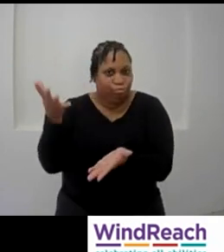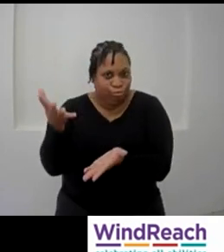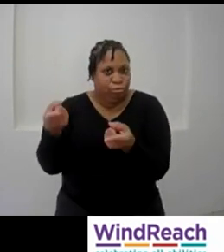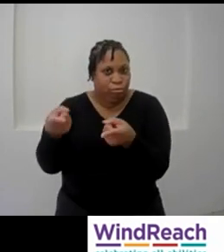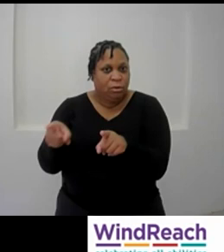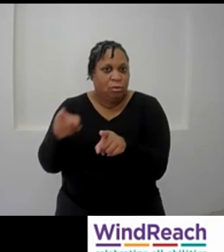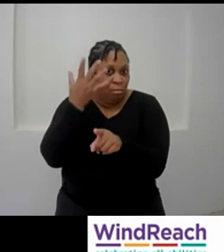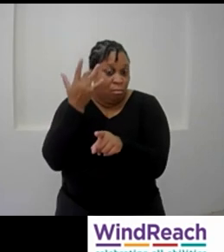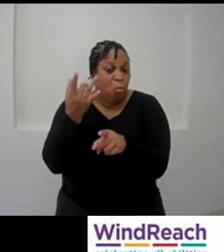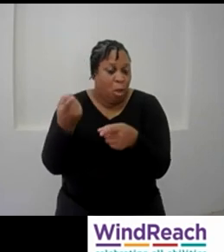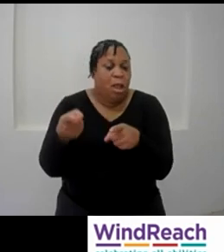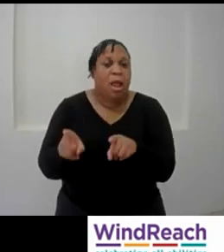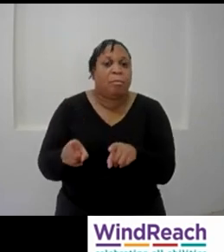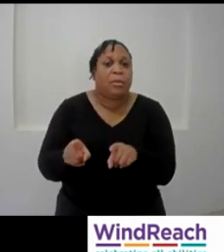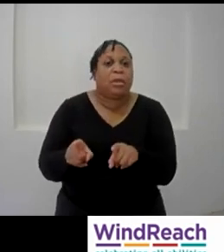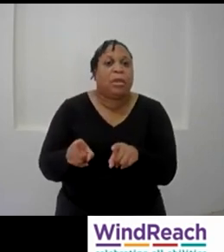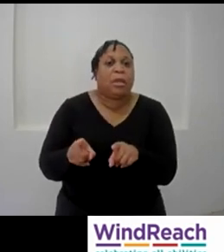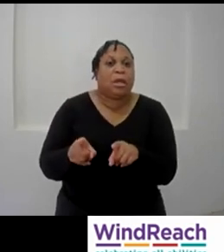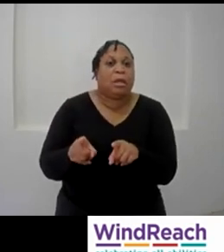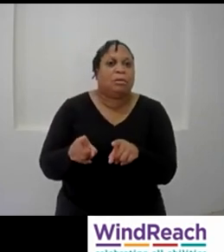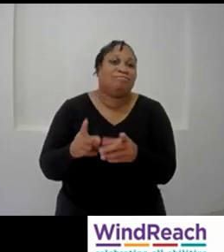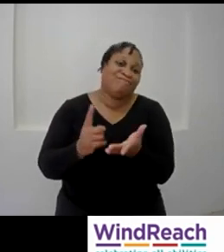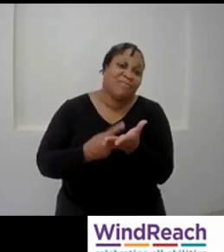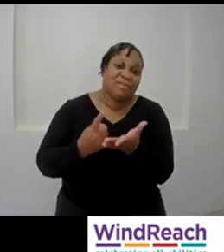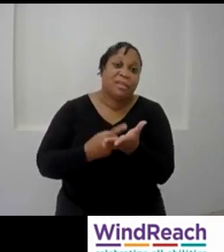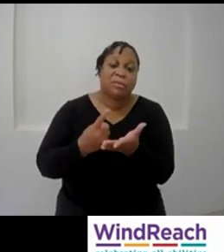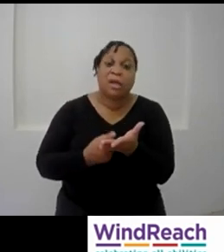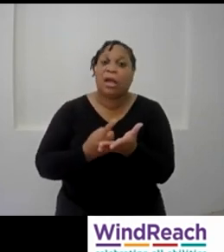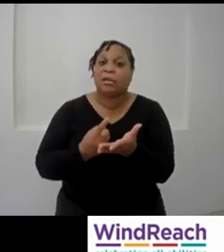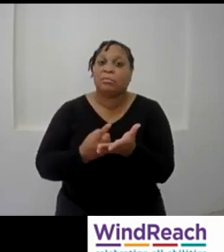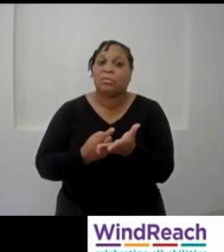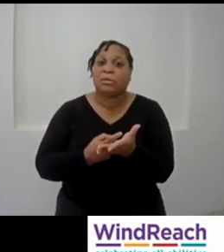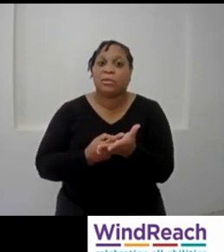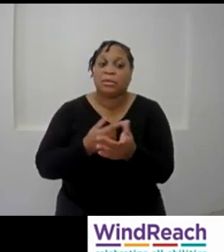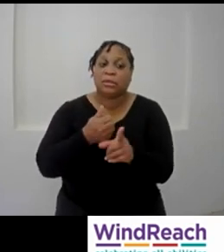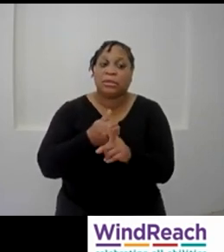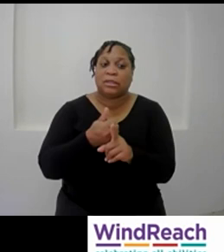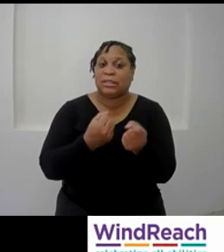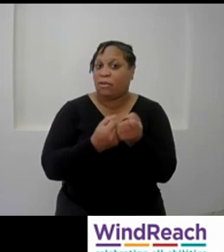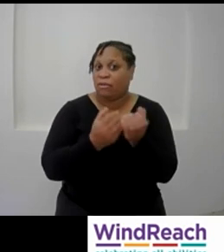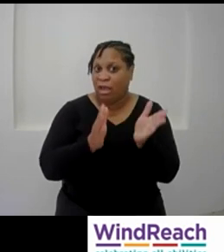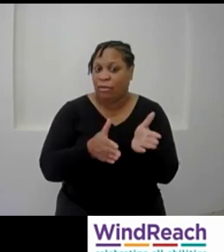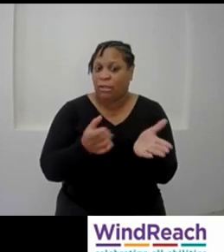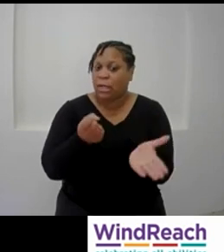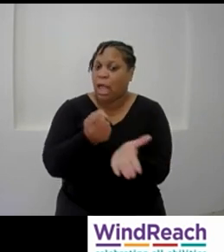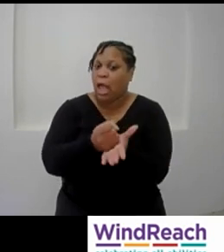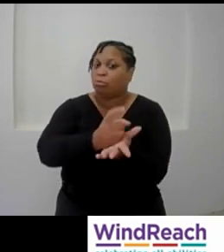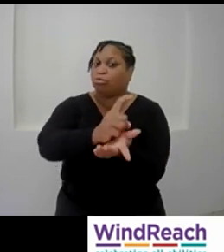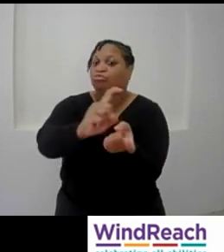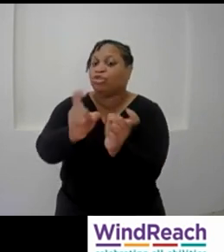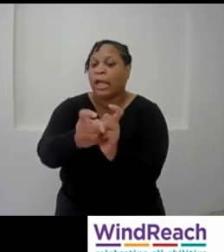it was happening. And there were times when the self-advocates helped to change